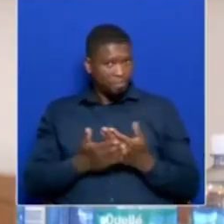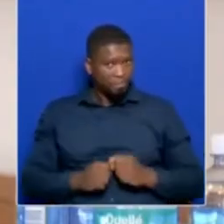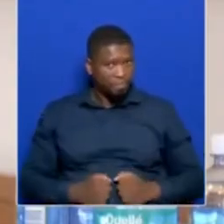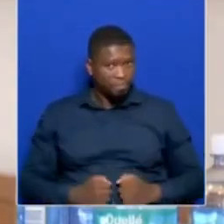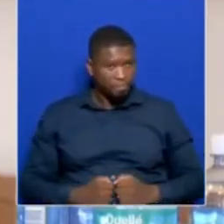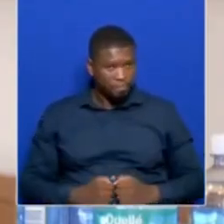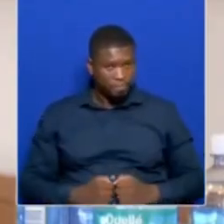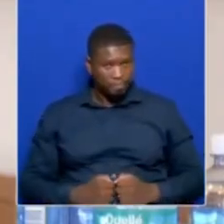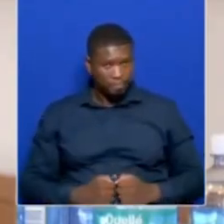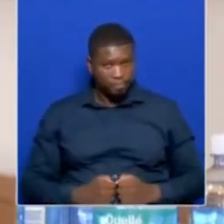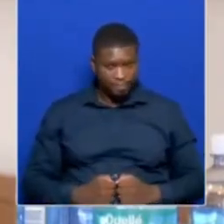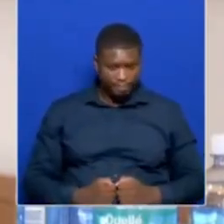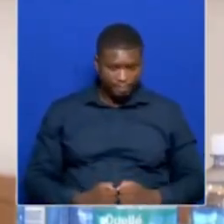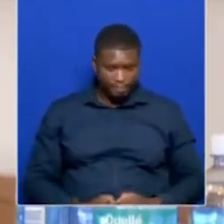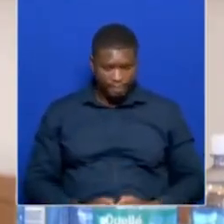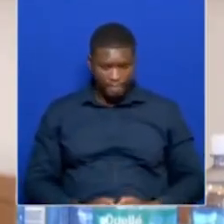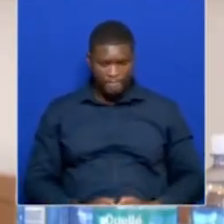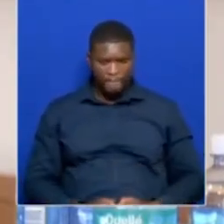Chair,